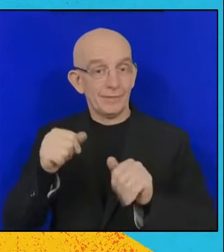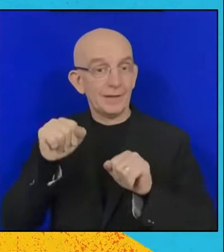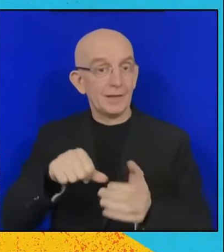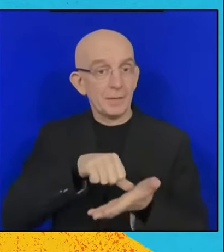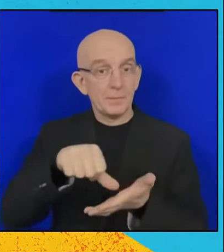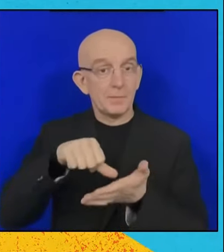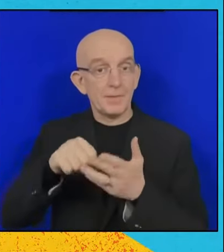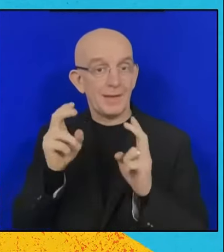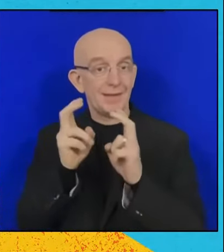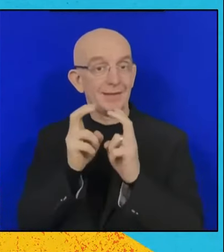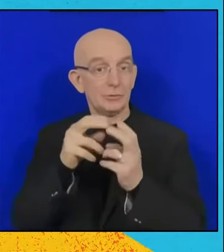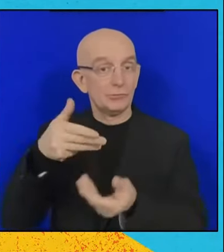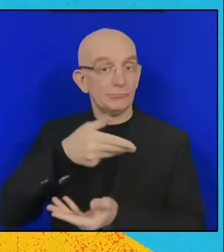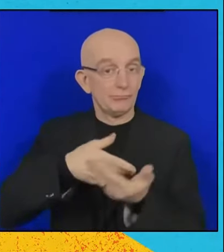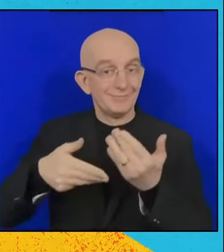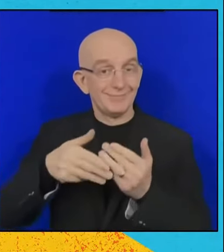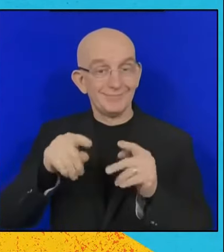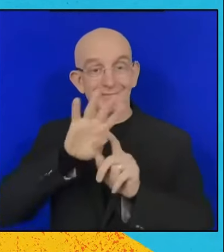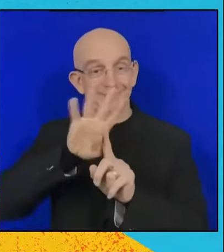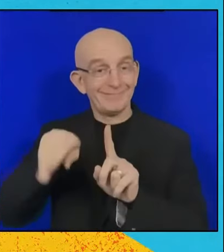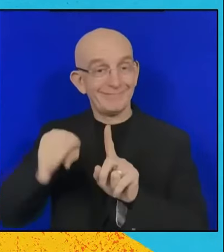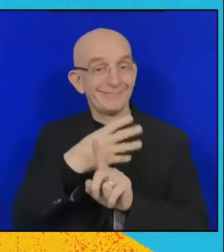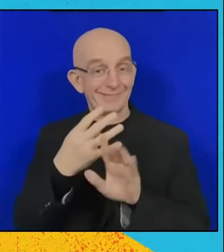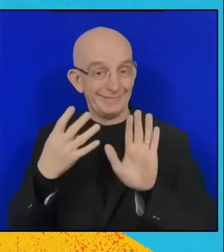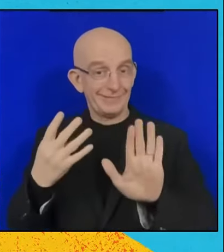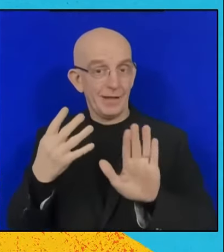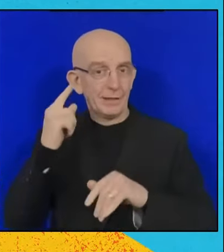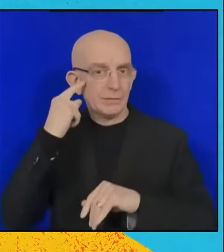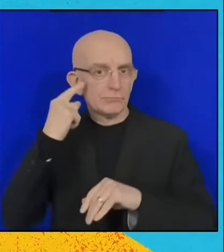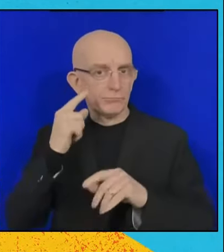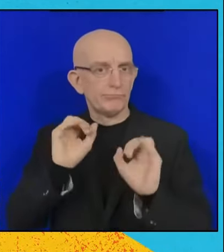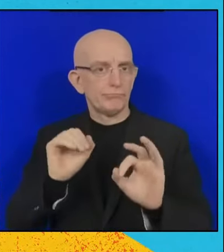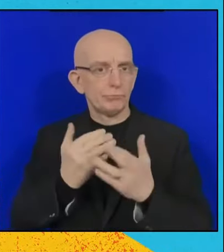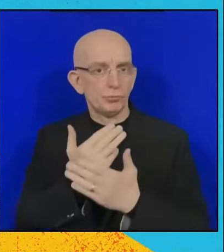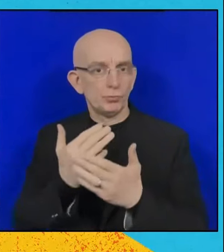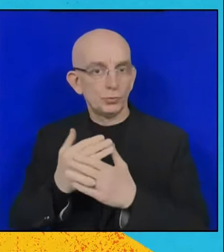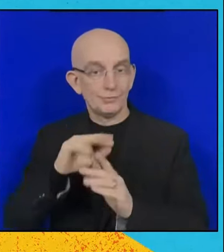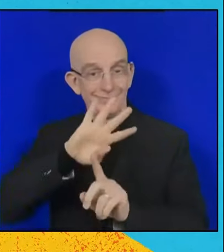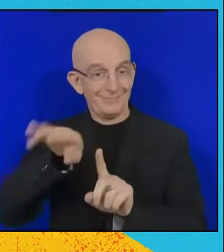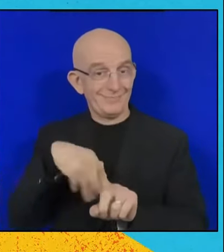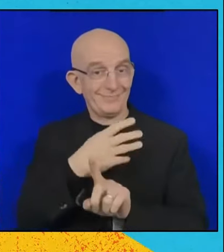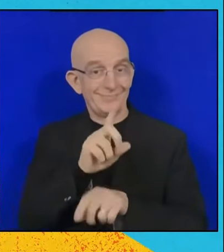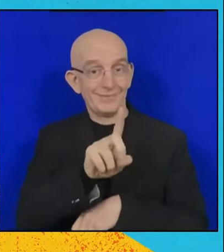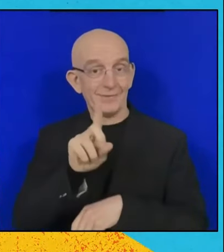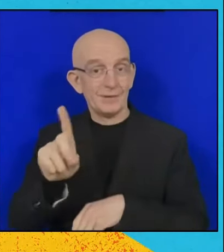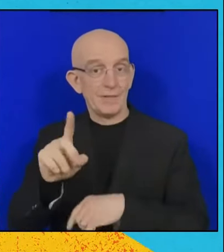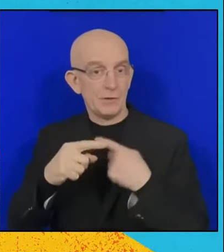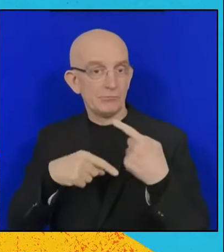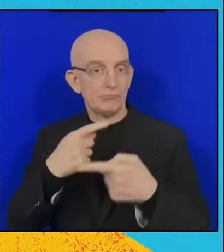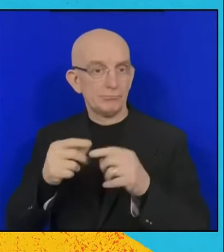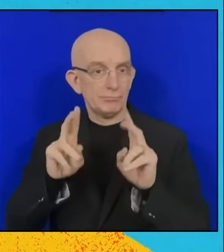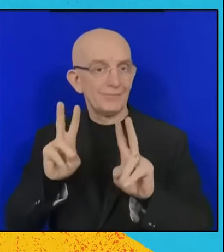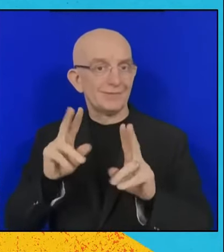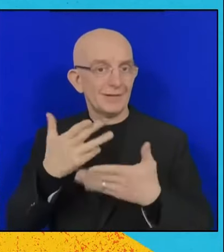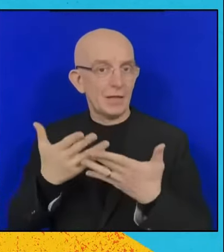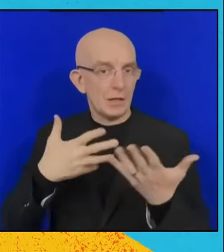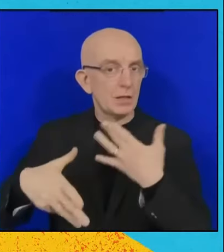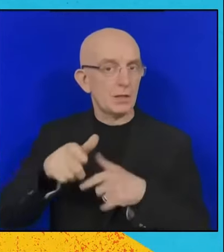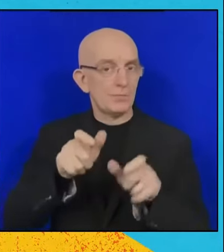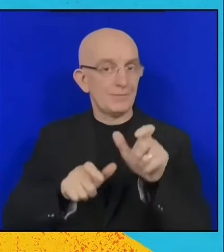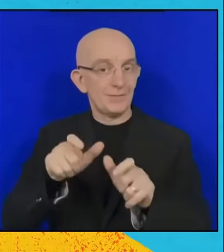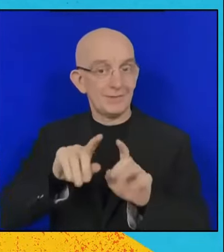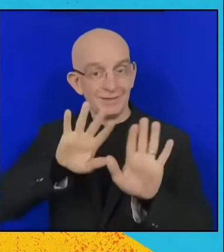and SDG 17, partnership for the goals. During the next 3 days, you will have the opportunity to